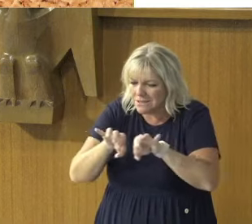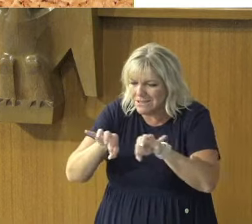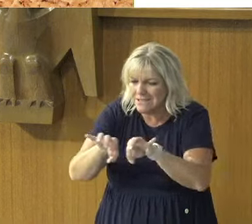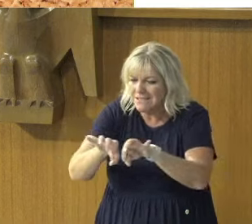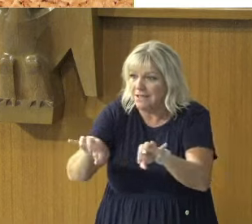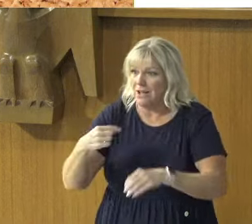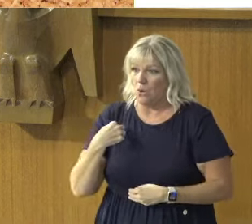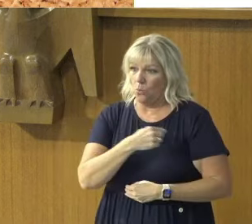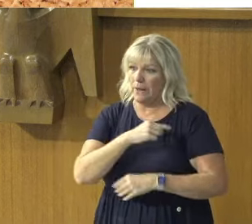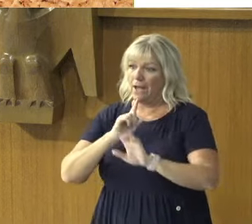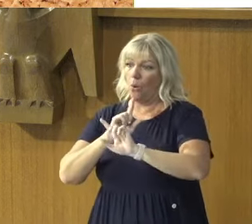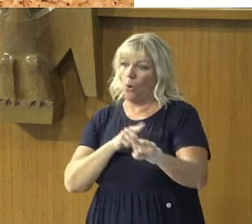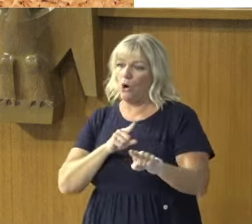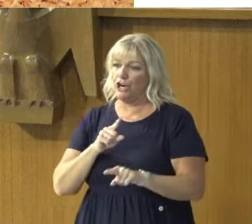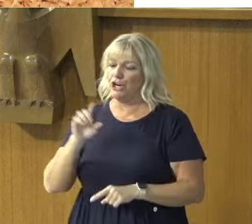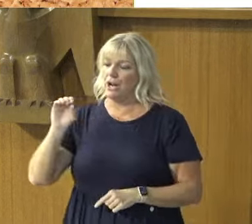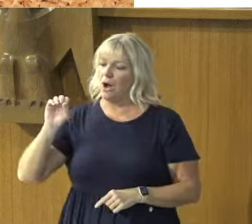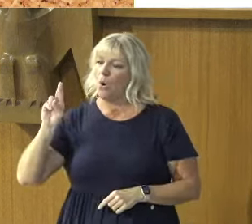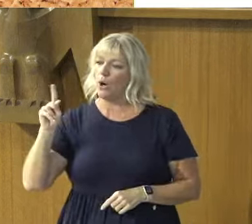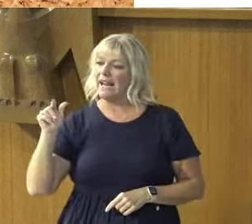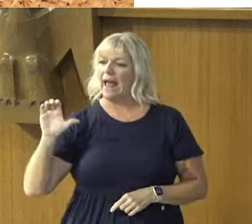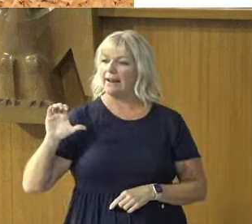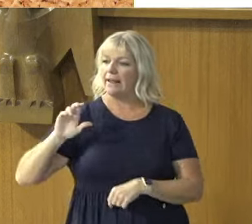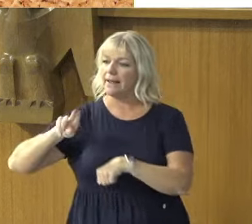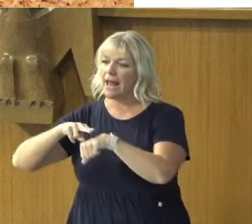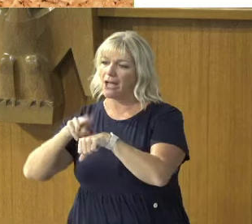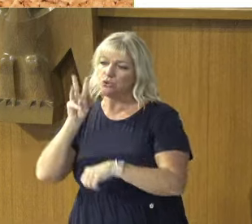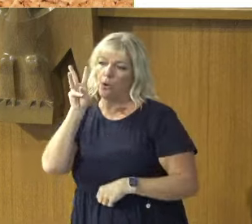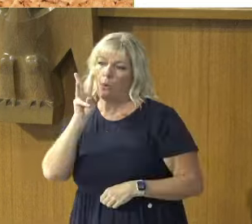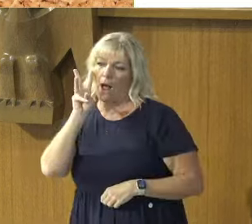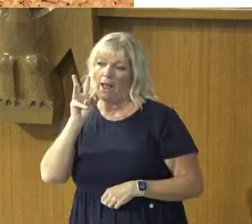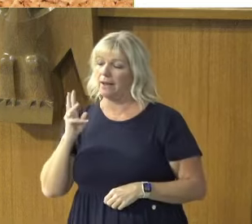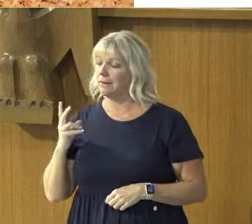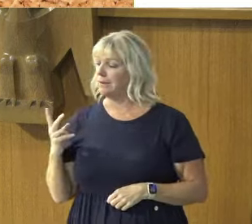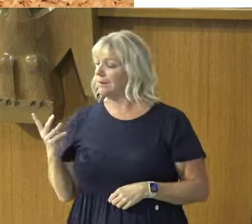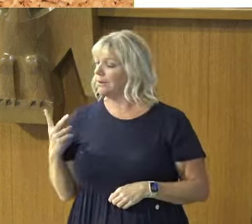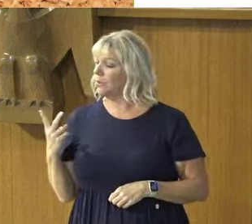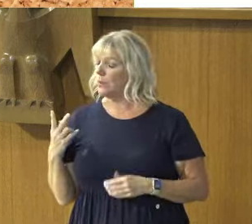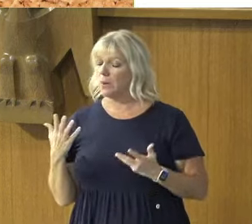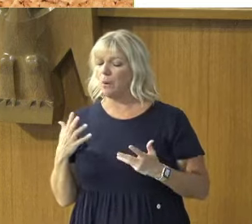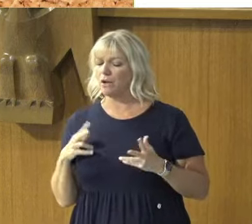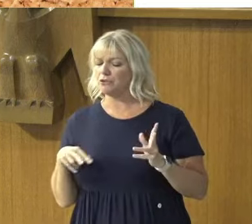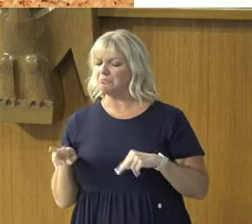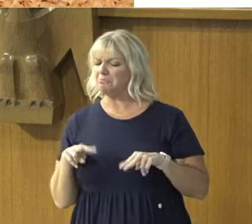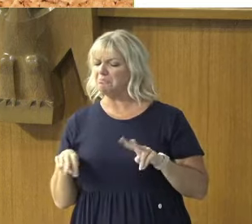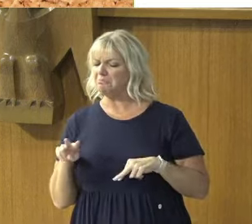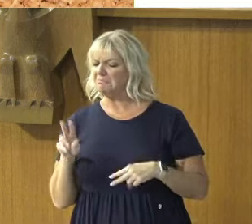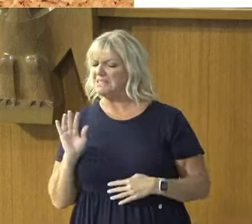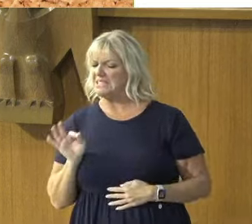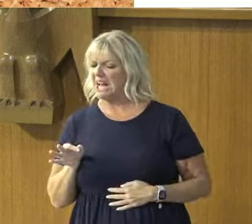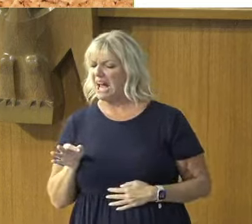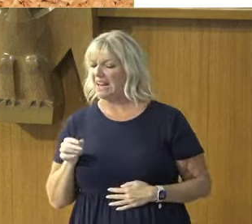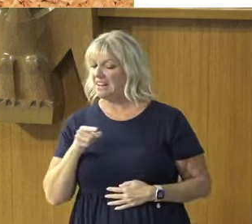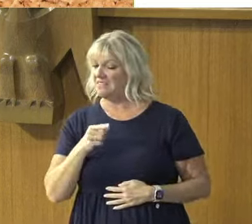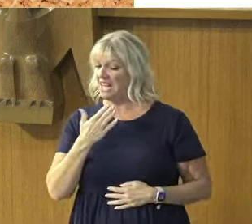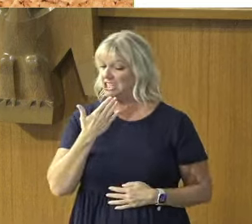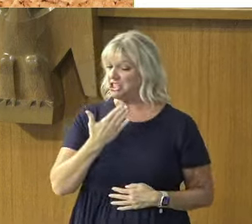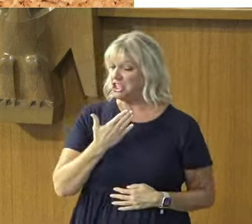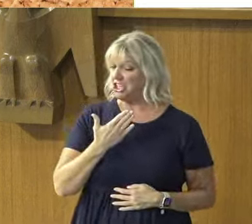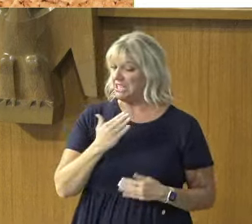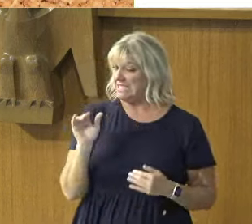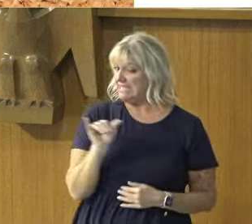ordered a bottle of organic, natural wine, determined to decide for ourselves if that was the same or different